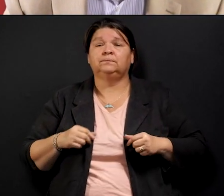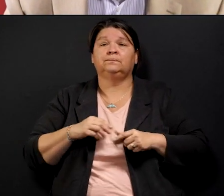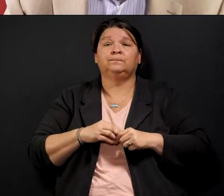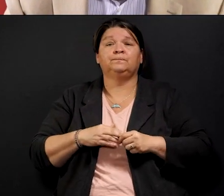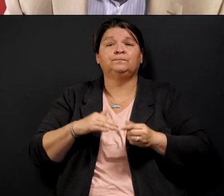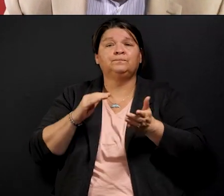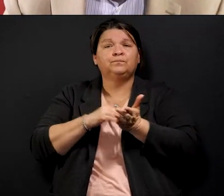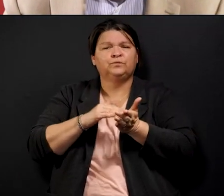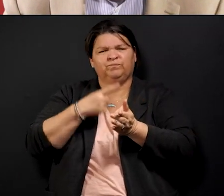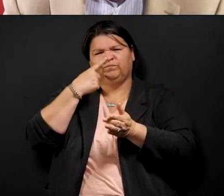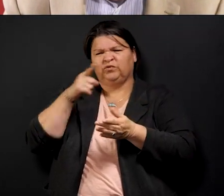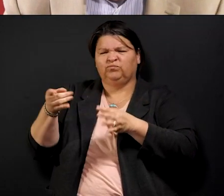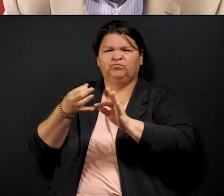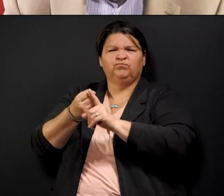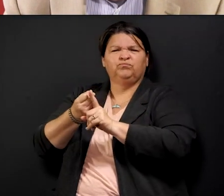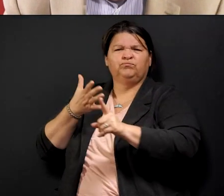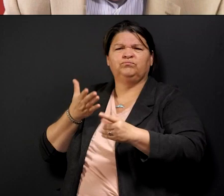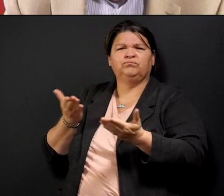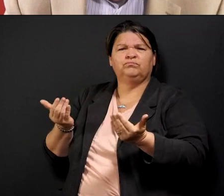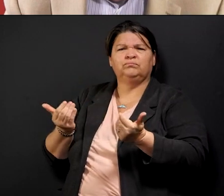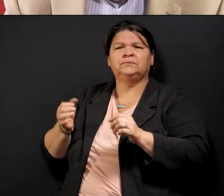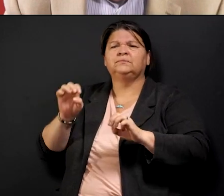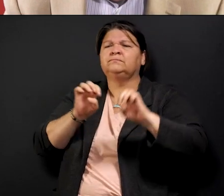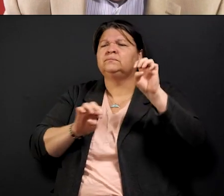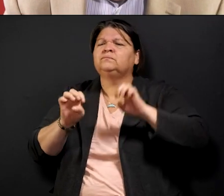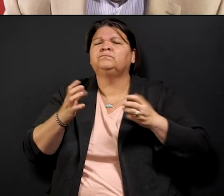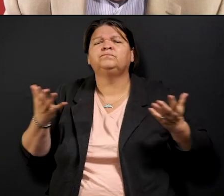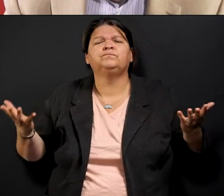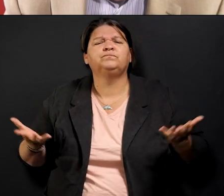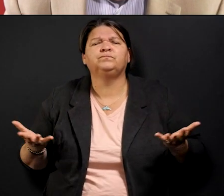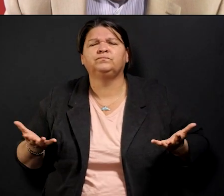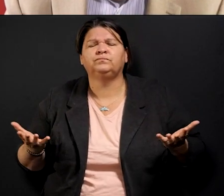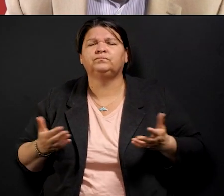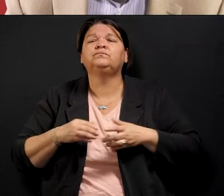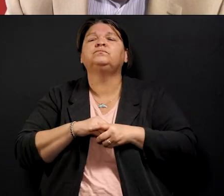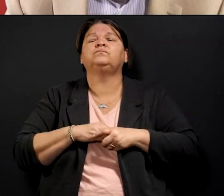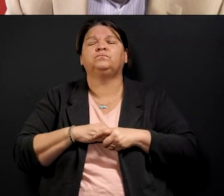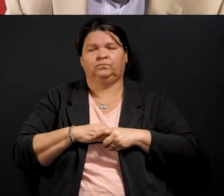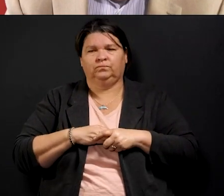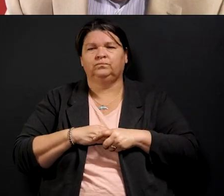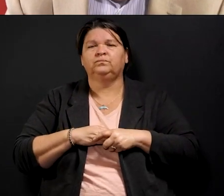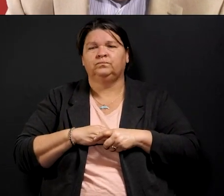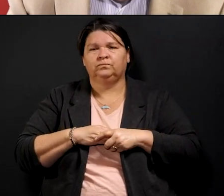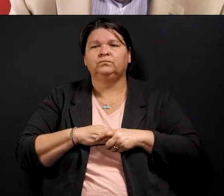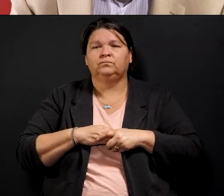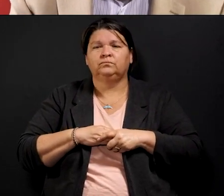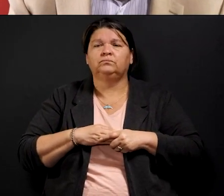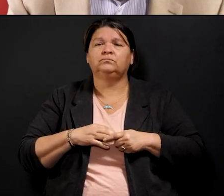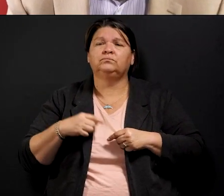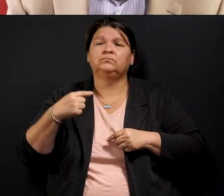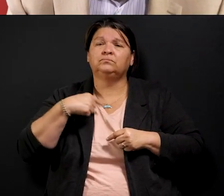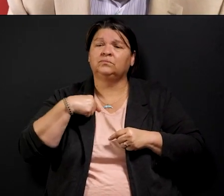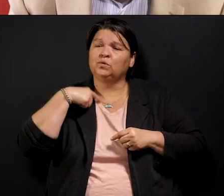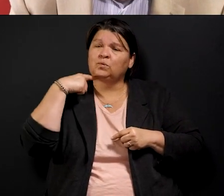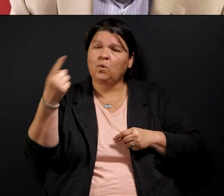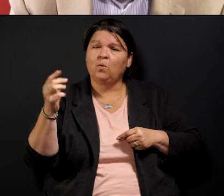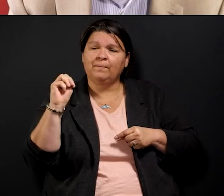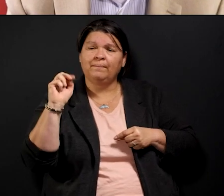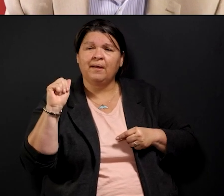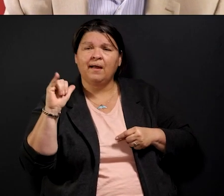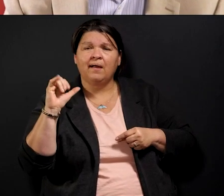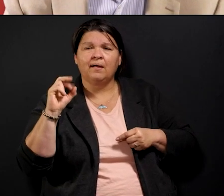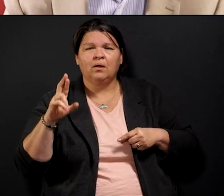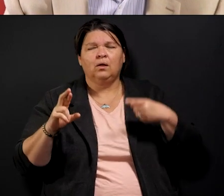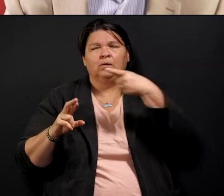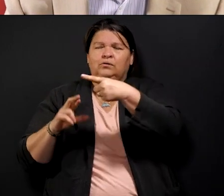to evaluate here? Well, thank you, Mayor. First of all, I want to say that you've done a fantastic job leading us, and so has the county leadership.